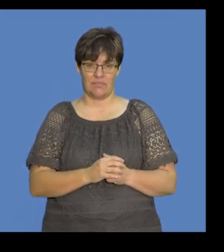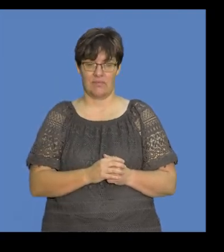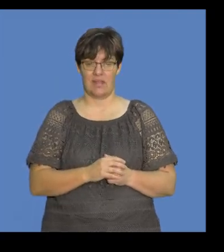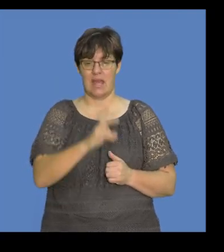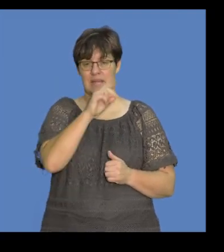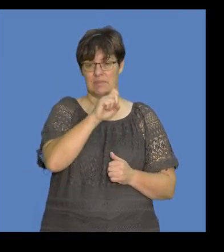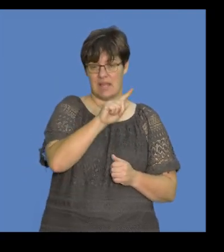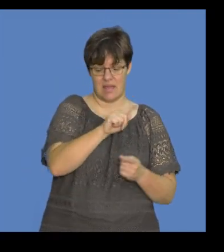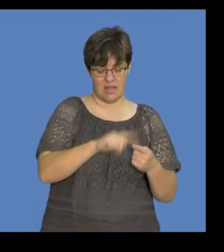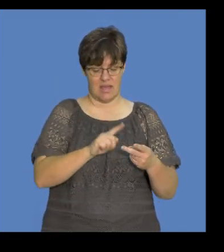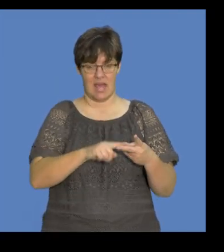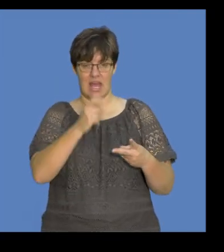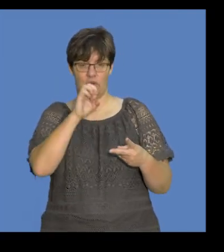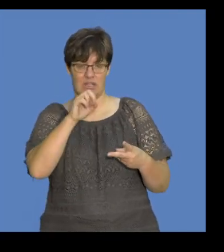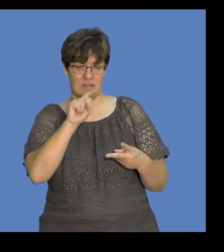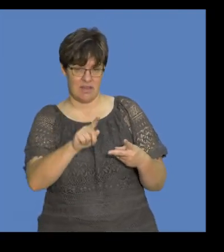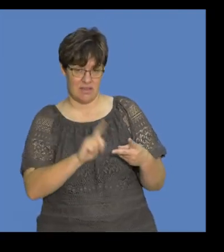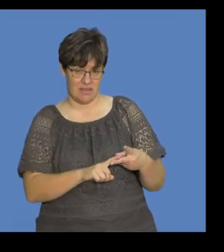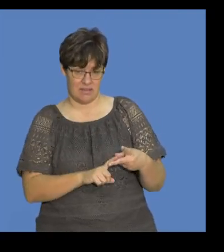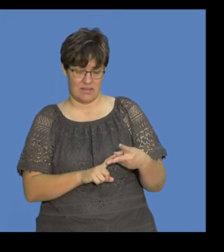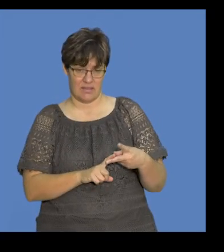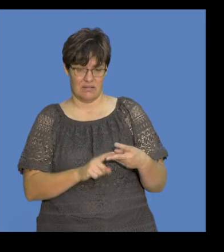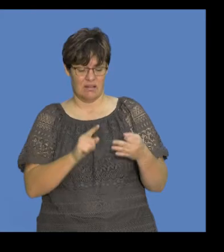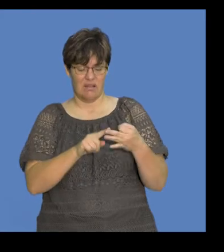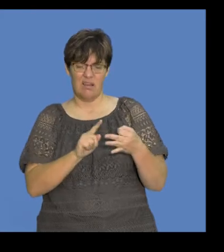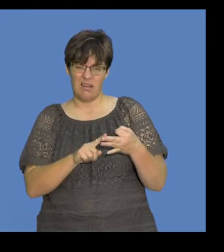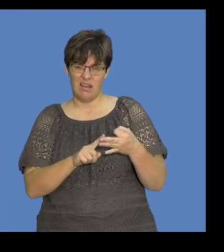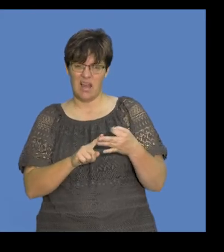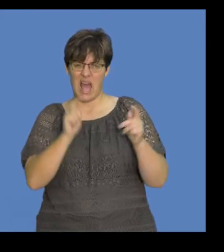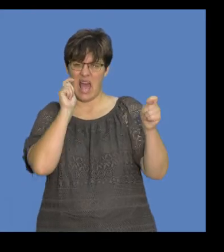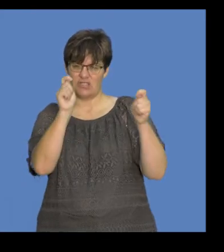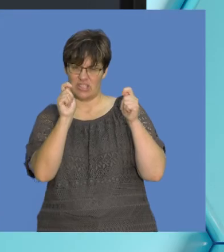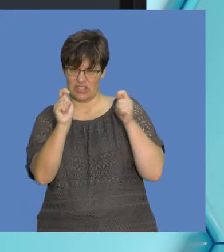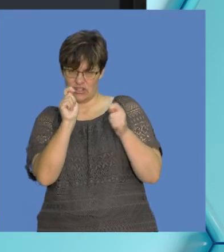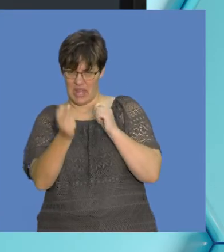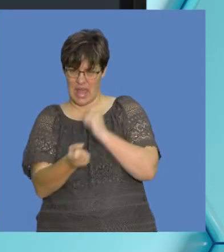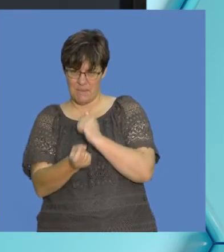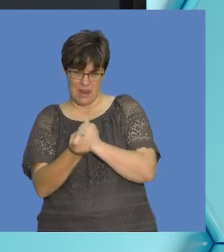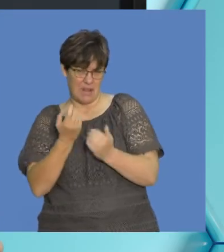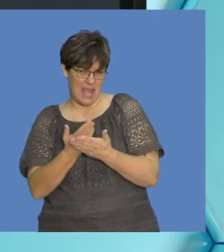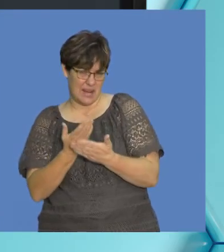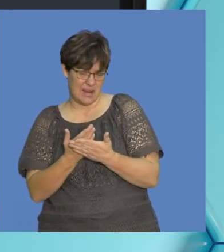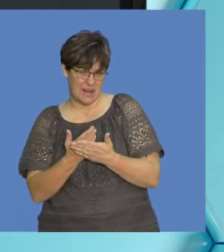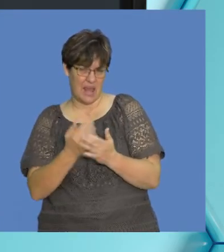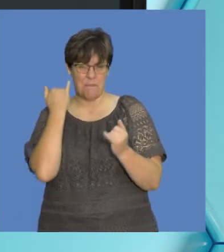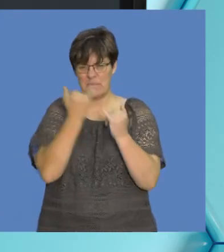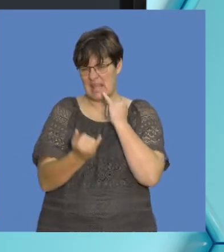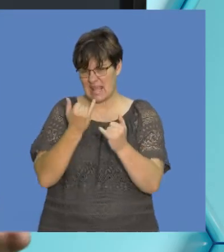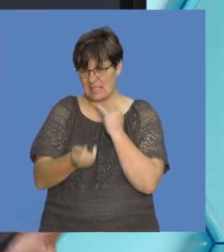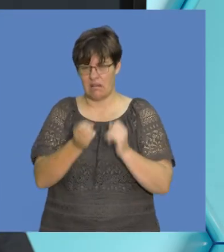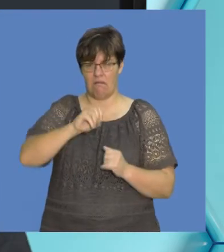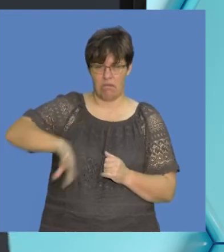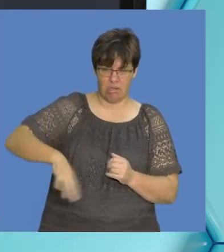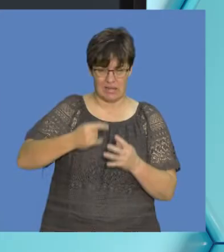story? Look at the types of adjustments that could occur, the types of errors,